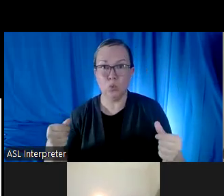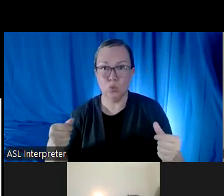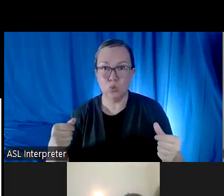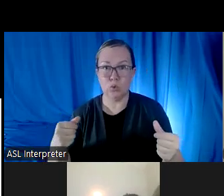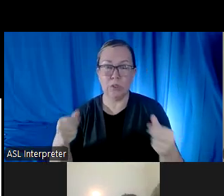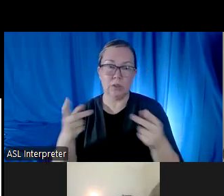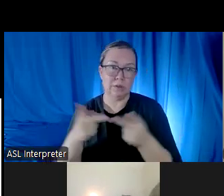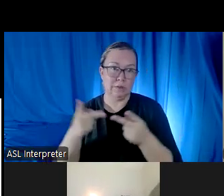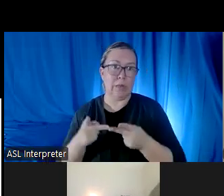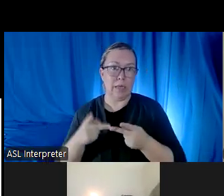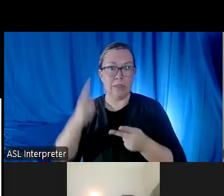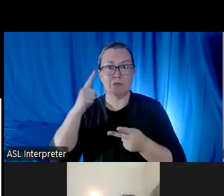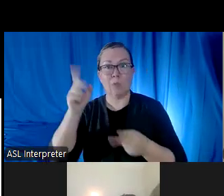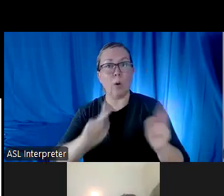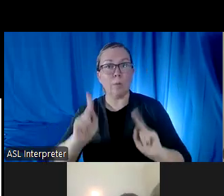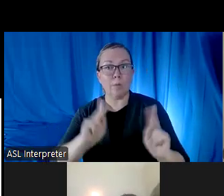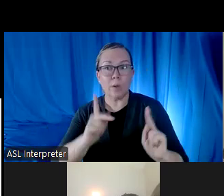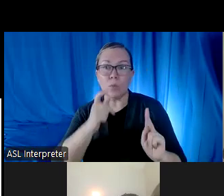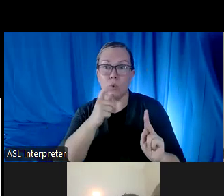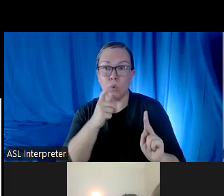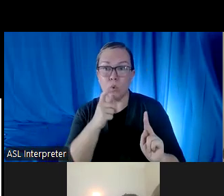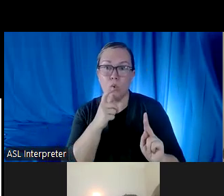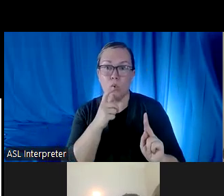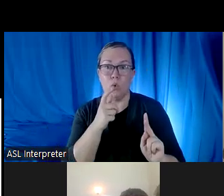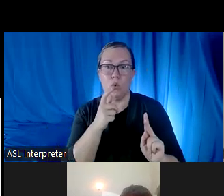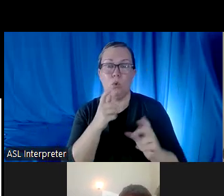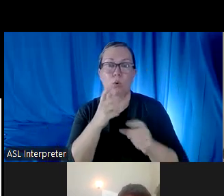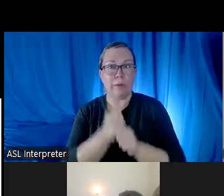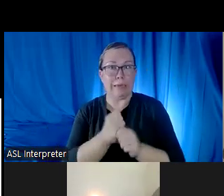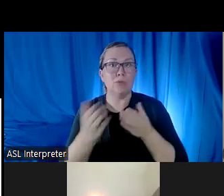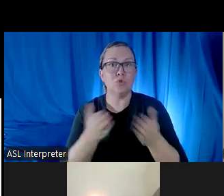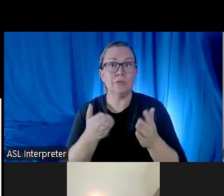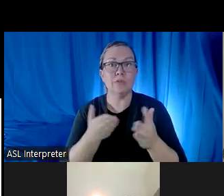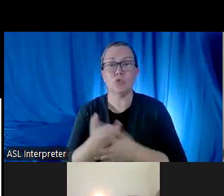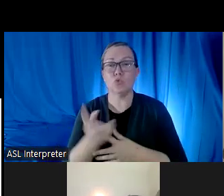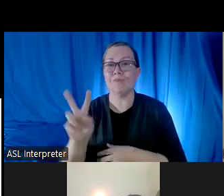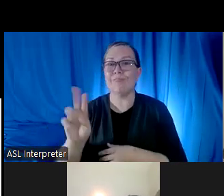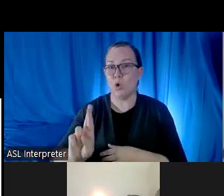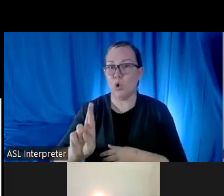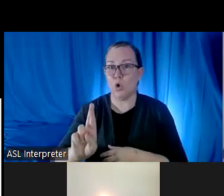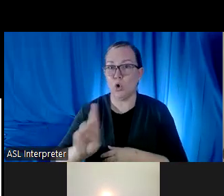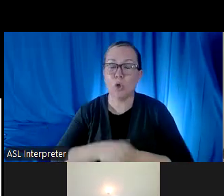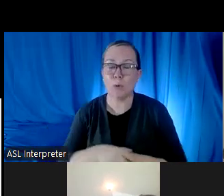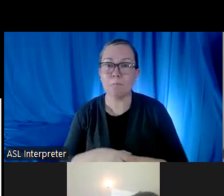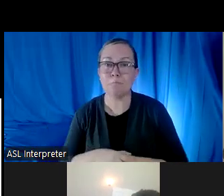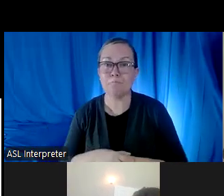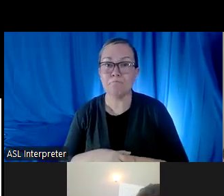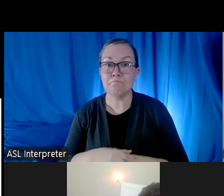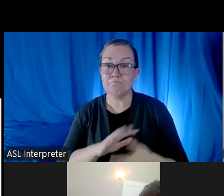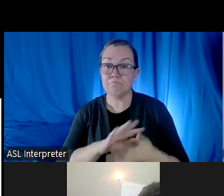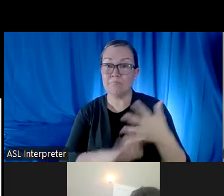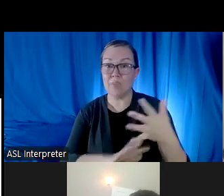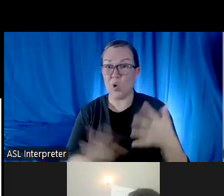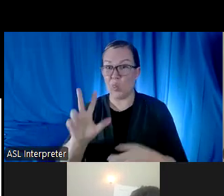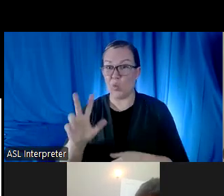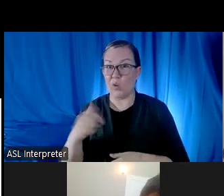place for people who are getting services through vocational rehabilitation. There are 3 of us